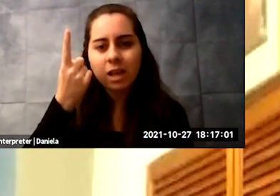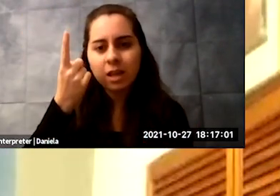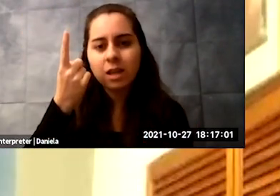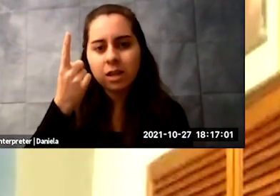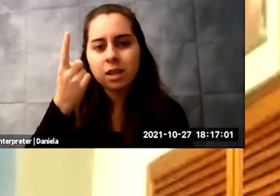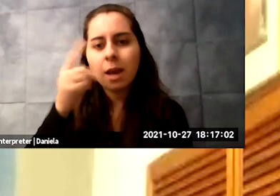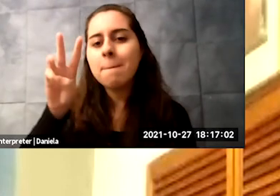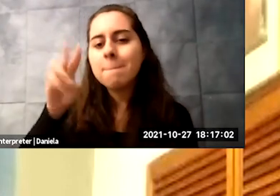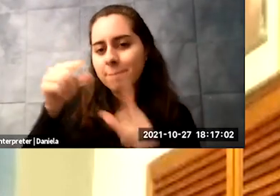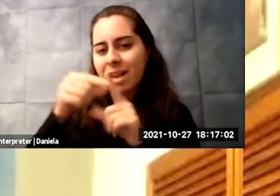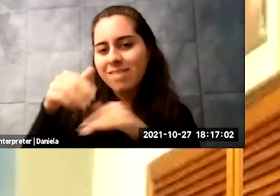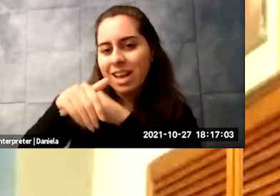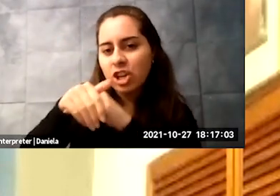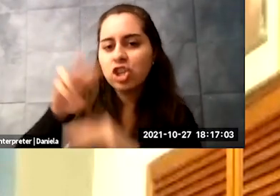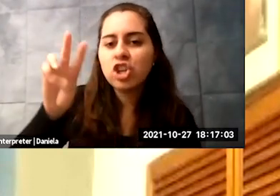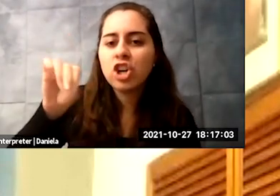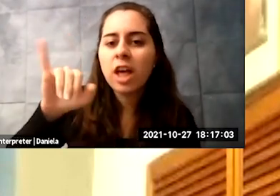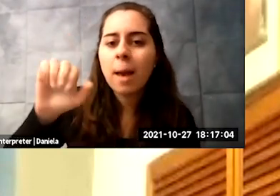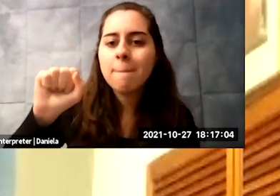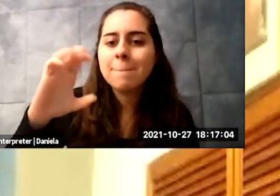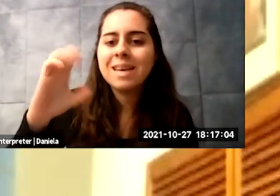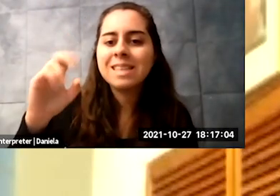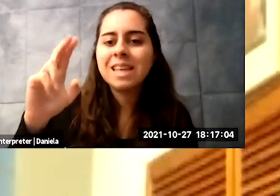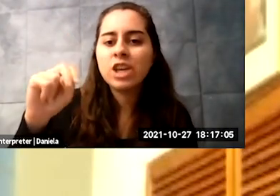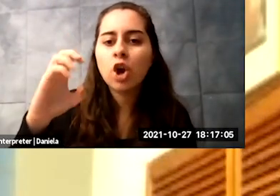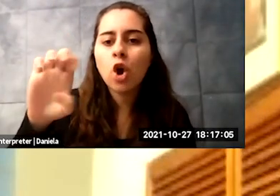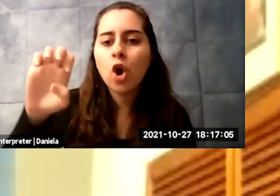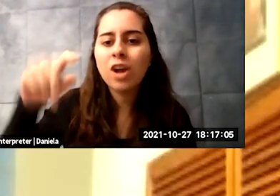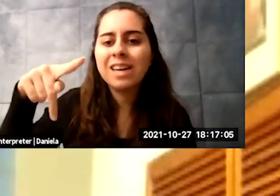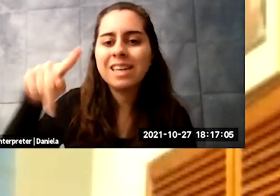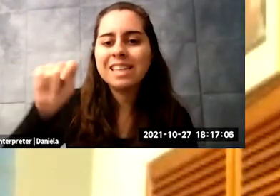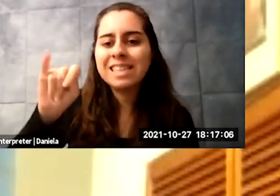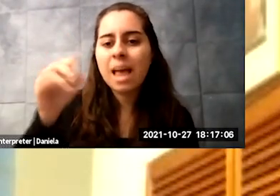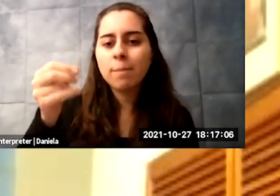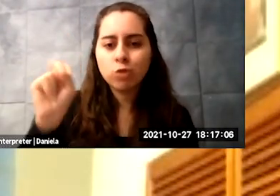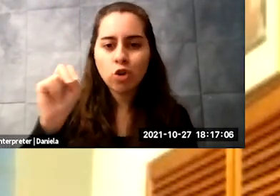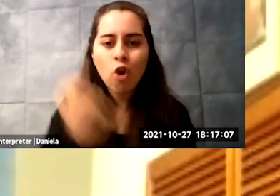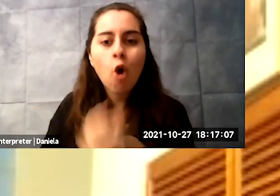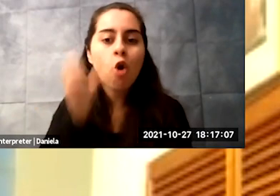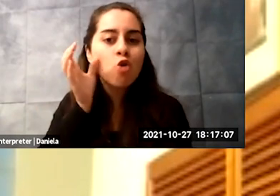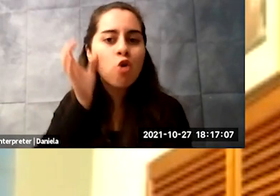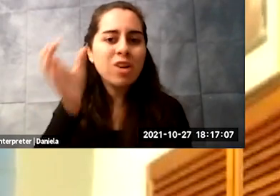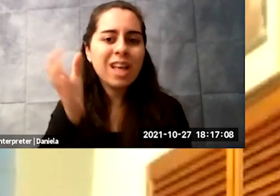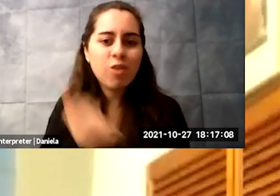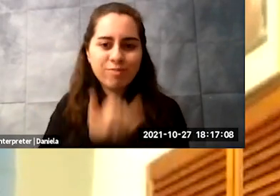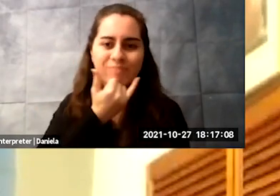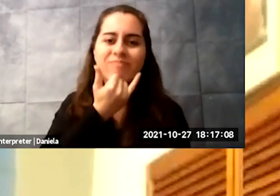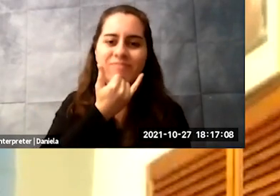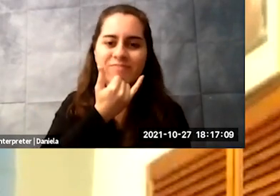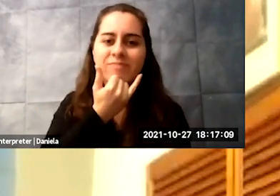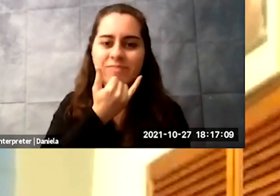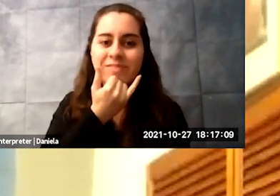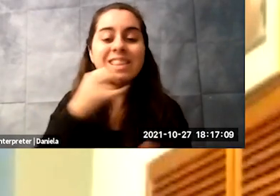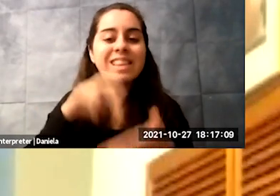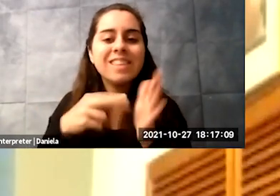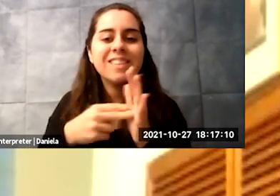and I'll jump to the second part of what is listed here, and that is we need to have a lot more intersection